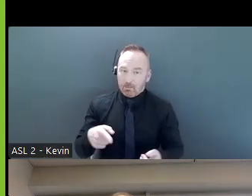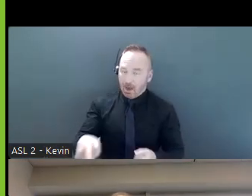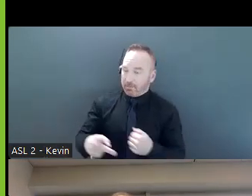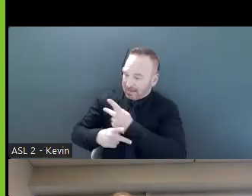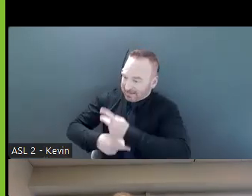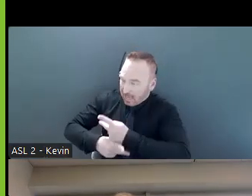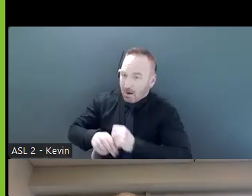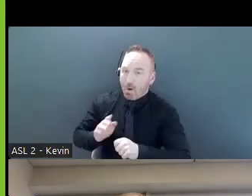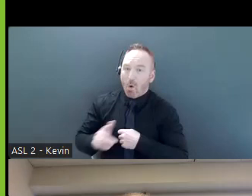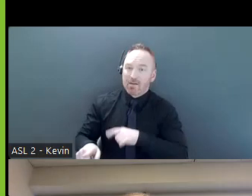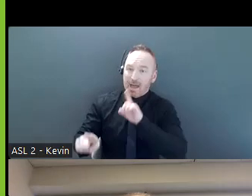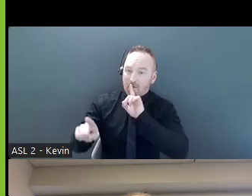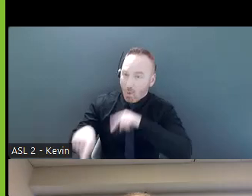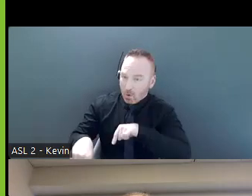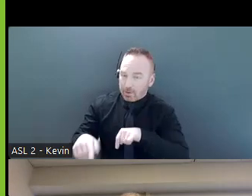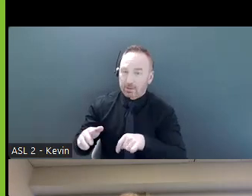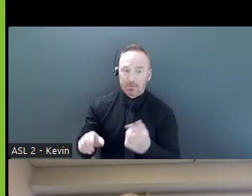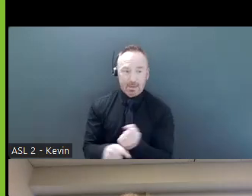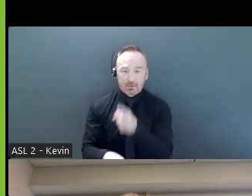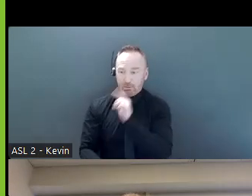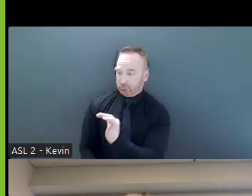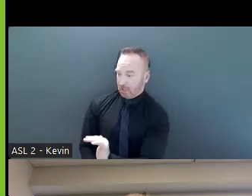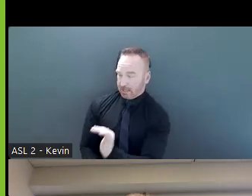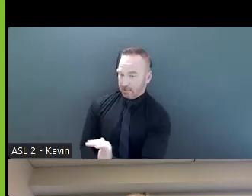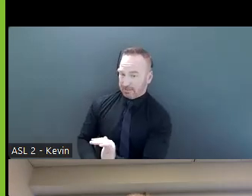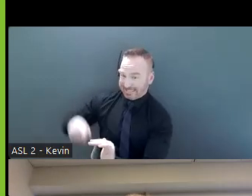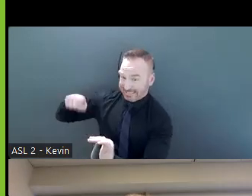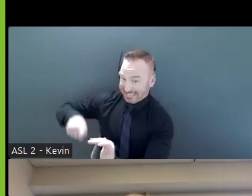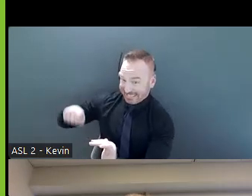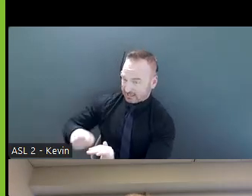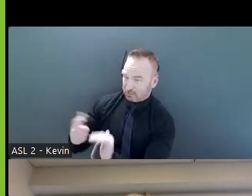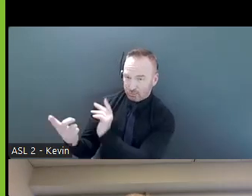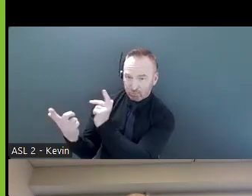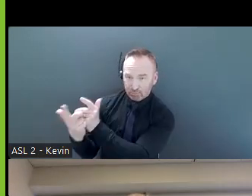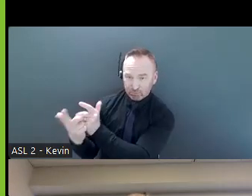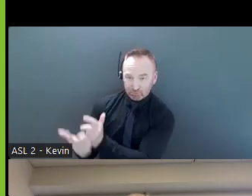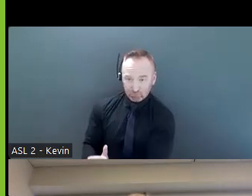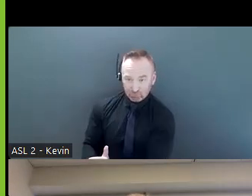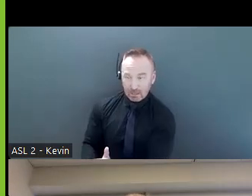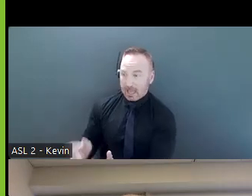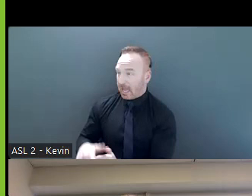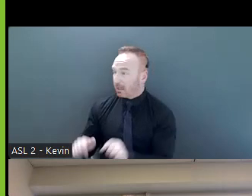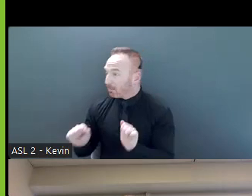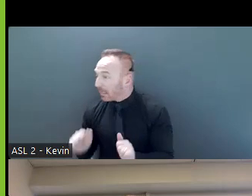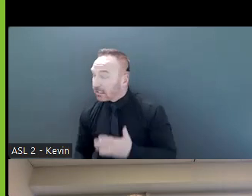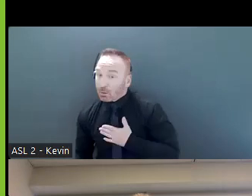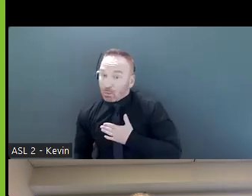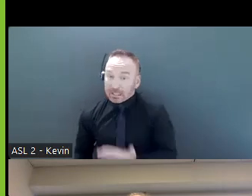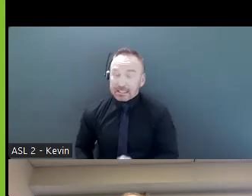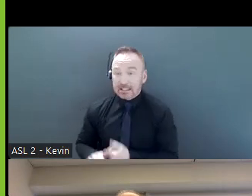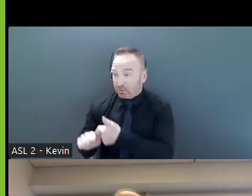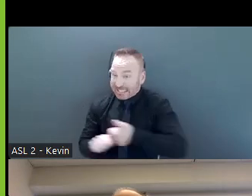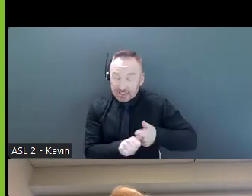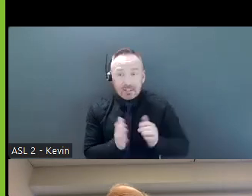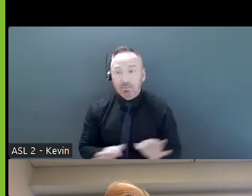apply to care for can meet the needs of the child, and the ability, willingness of each person to respect whom an order would be to communicate, cooperate.